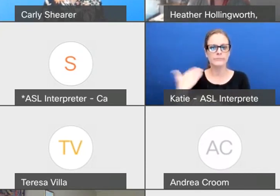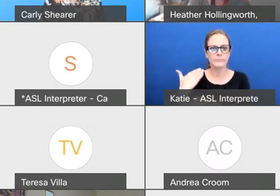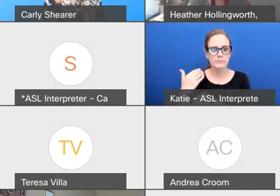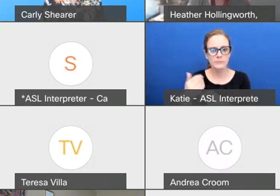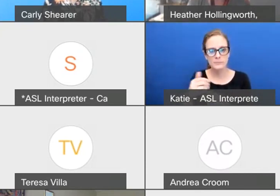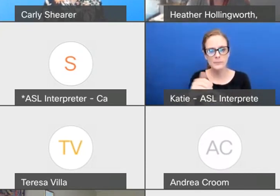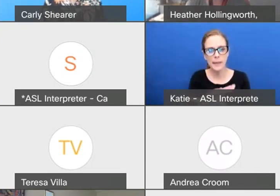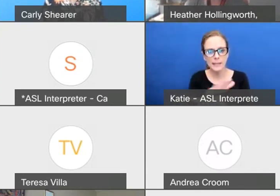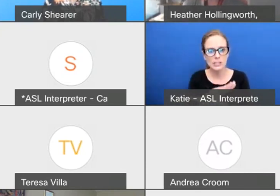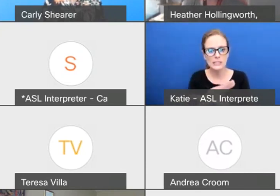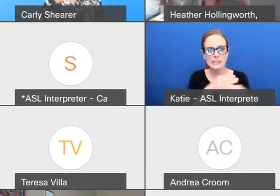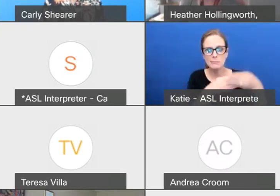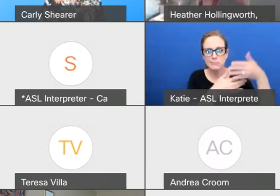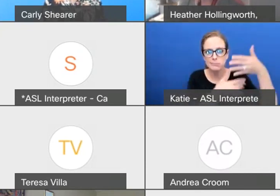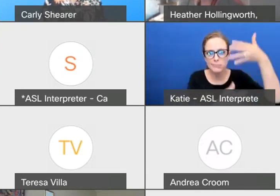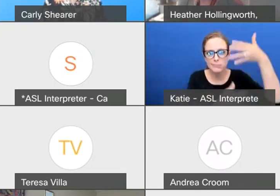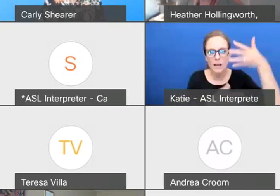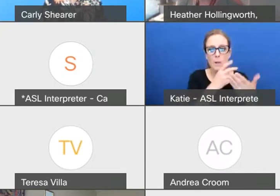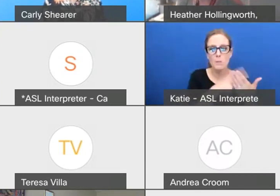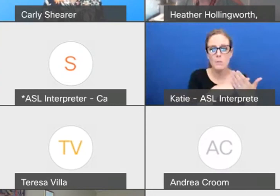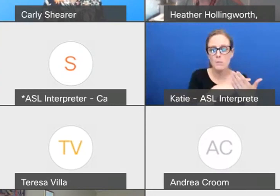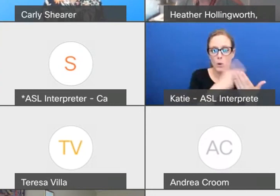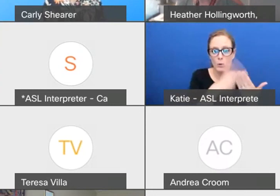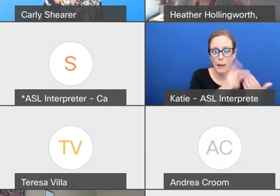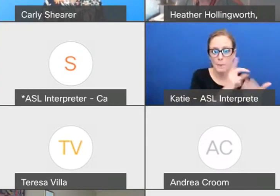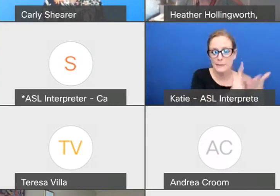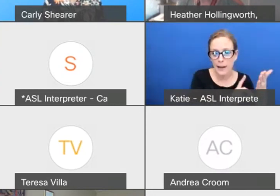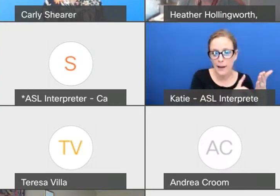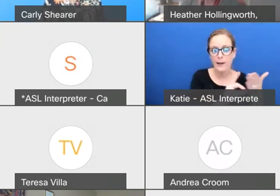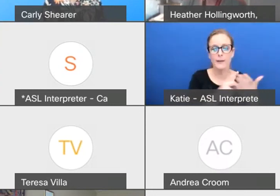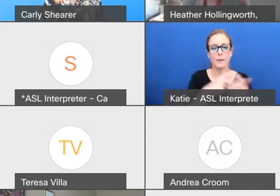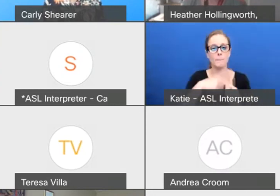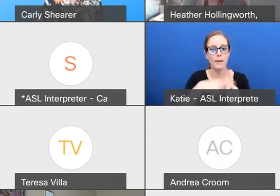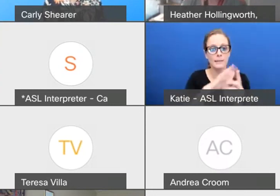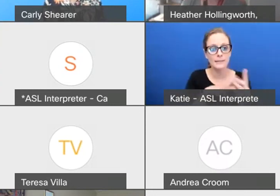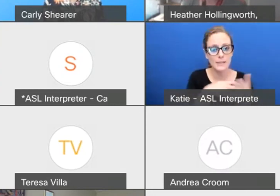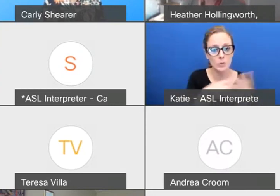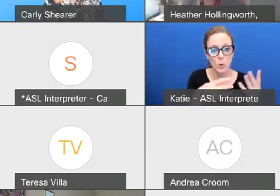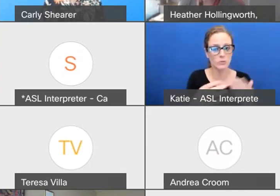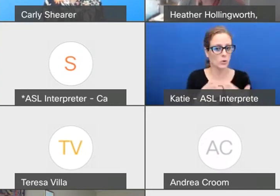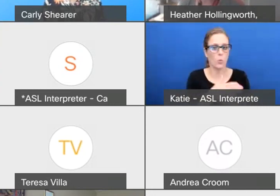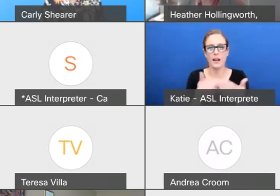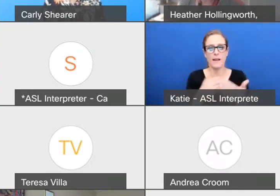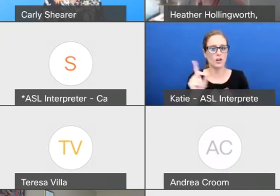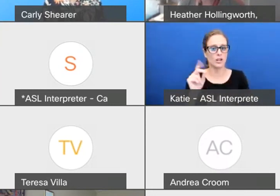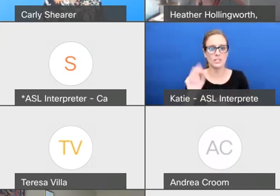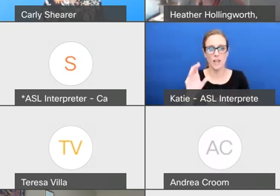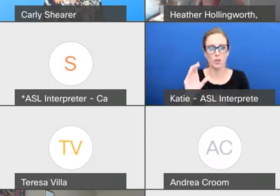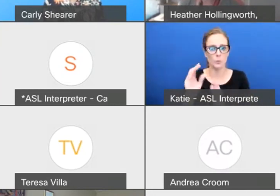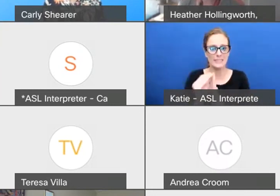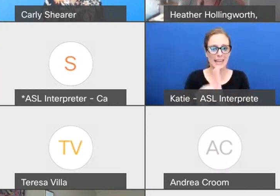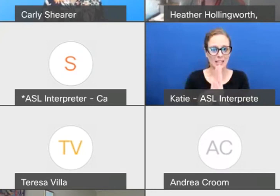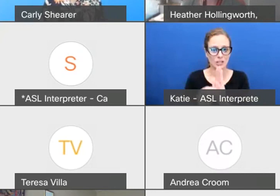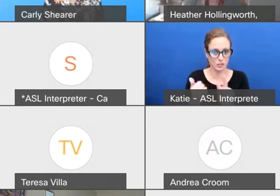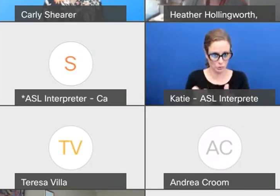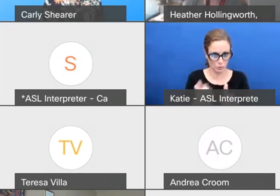pages of program designs or of monthly schedules or whatever documentation that you are all planning on submitting to do